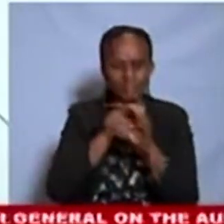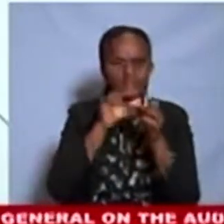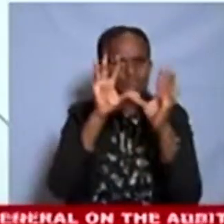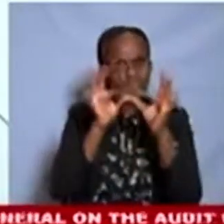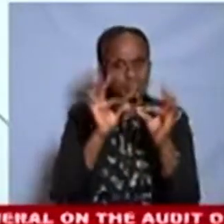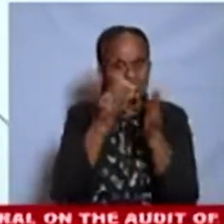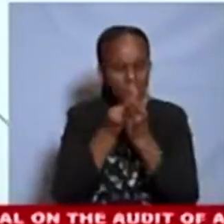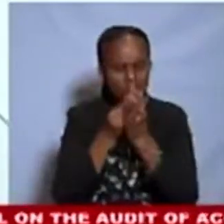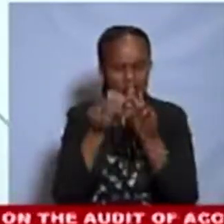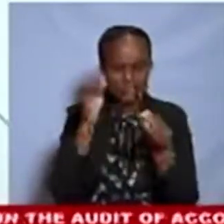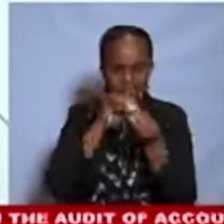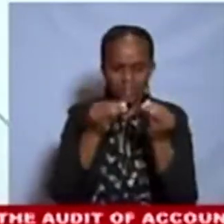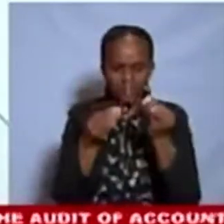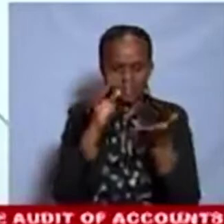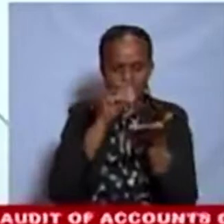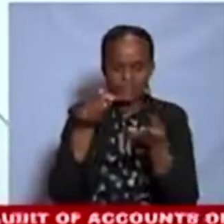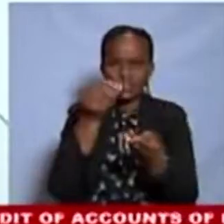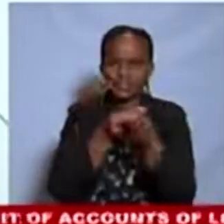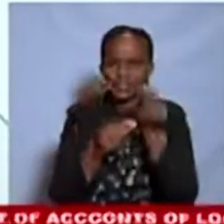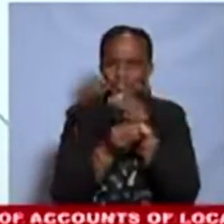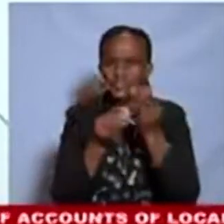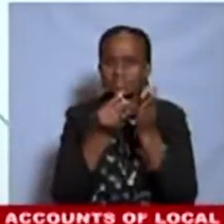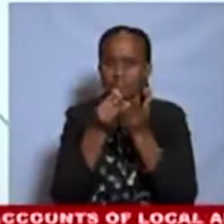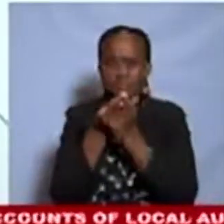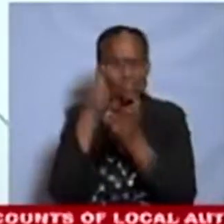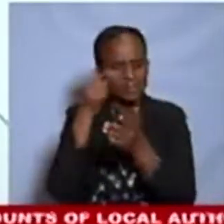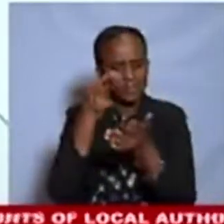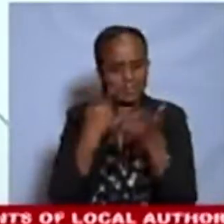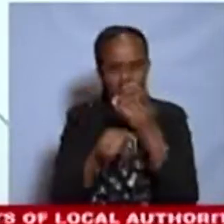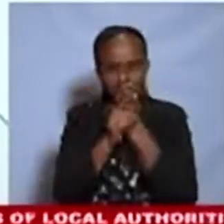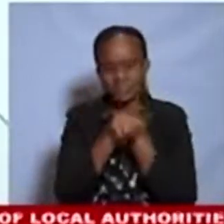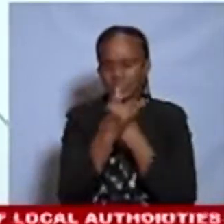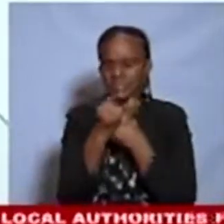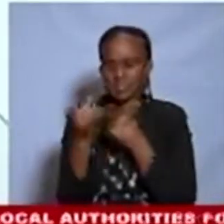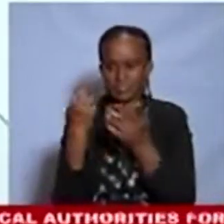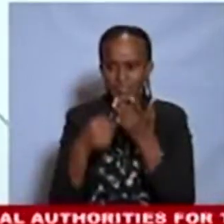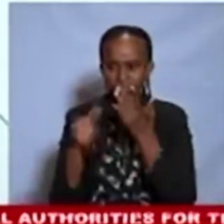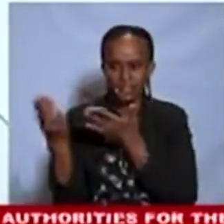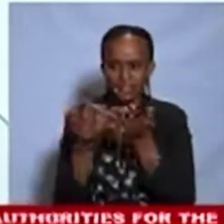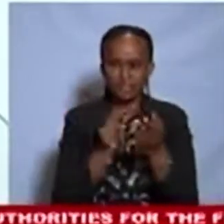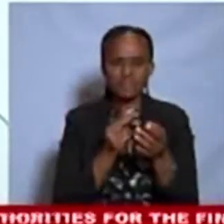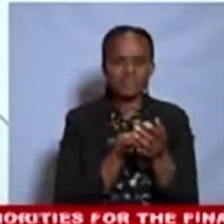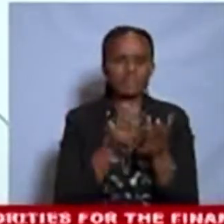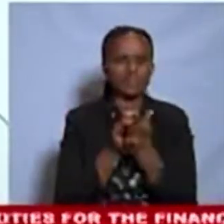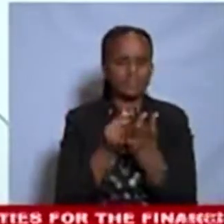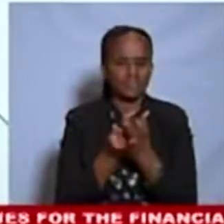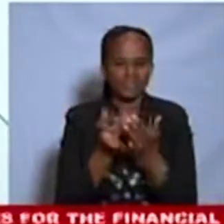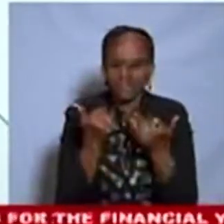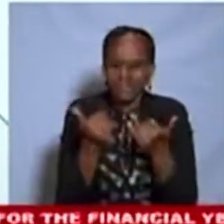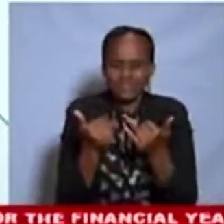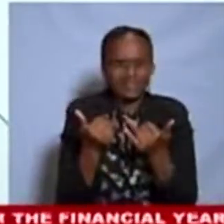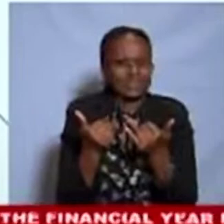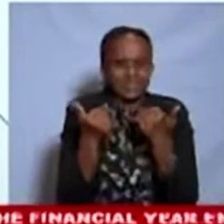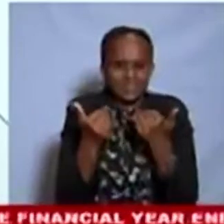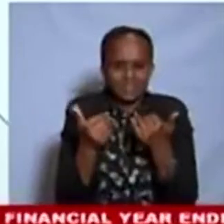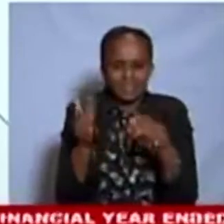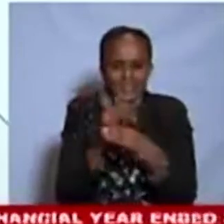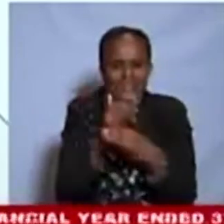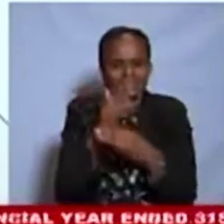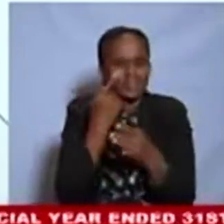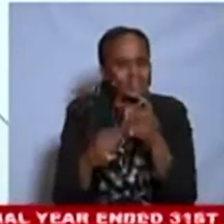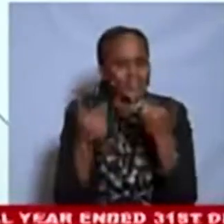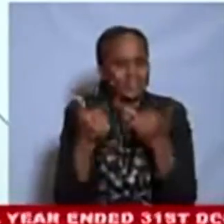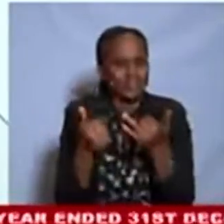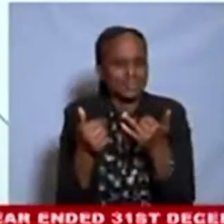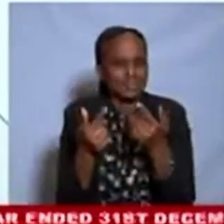where you put money to say, this money is for the maintenance of this item that brings us money. Unlike now, what kind of business that now you have to go and